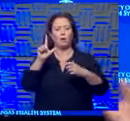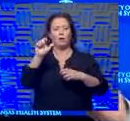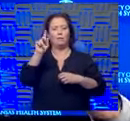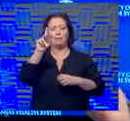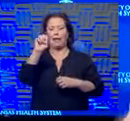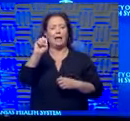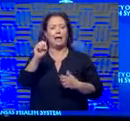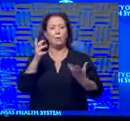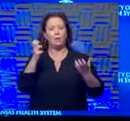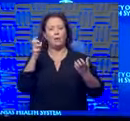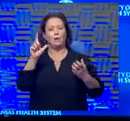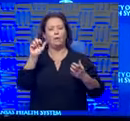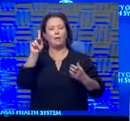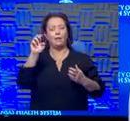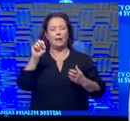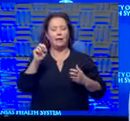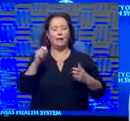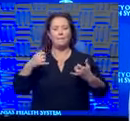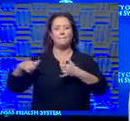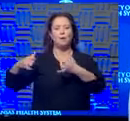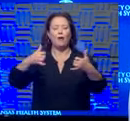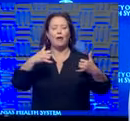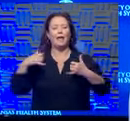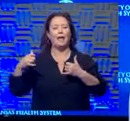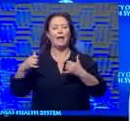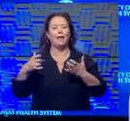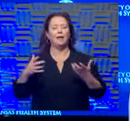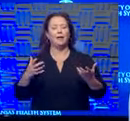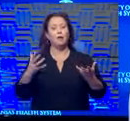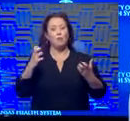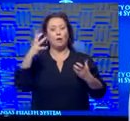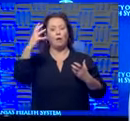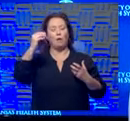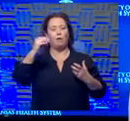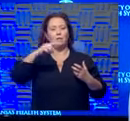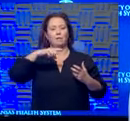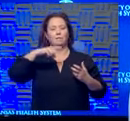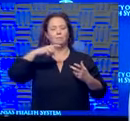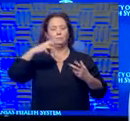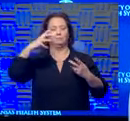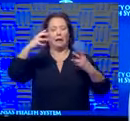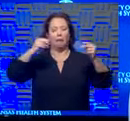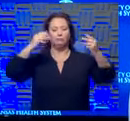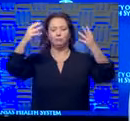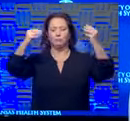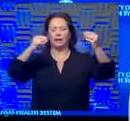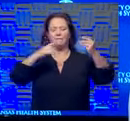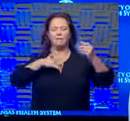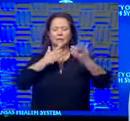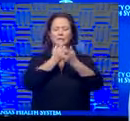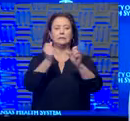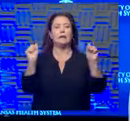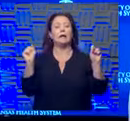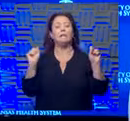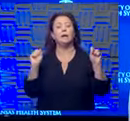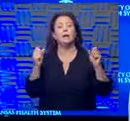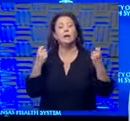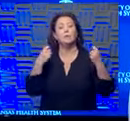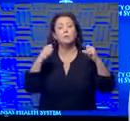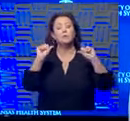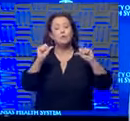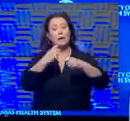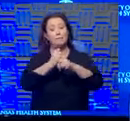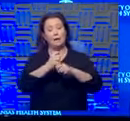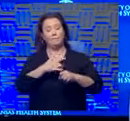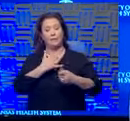and party. And you want to be able to go out into public and feel safe. And the way we then try to make ourselves